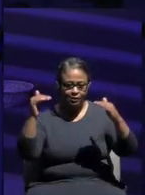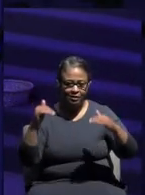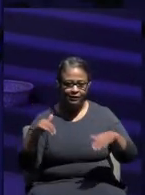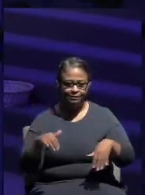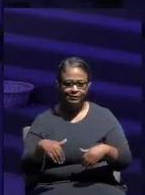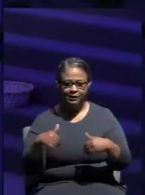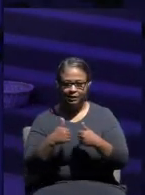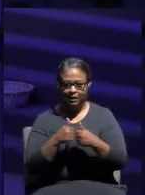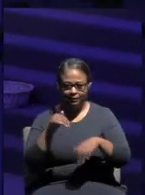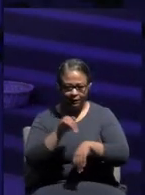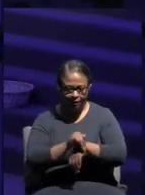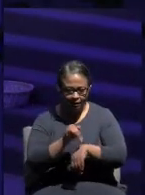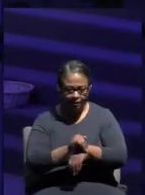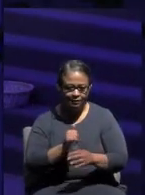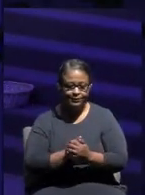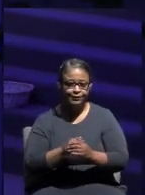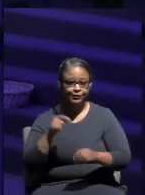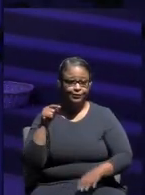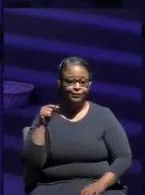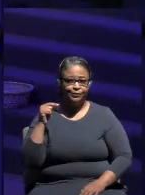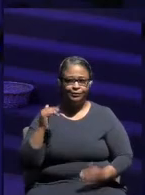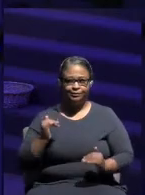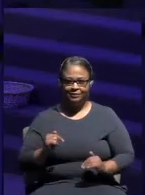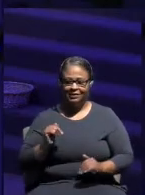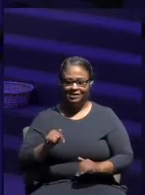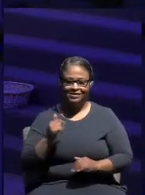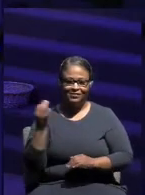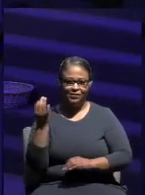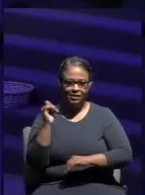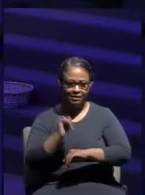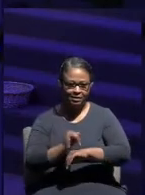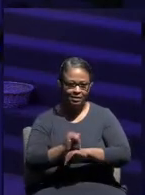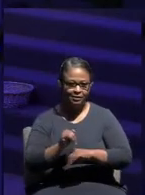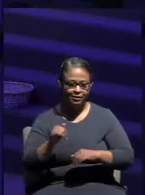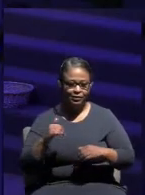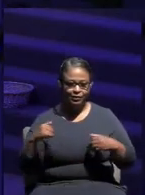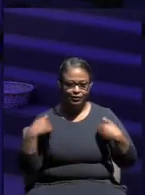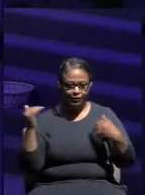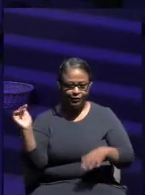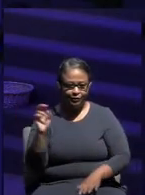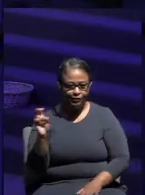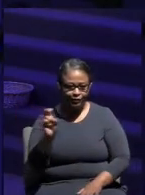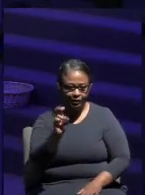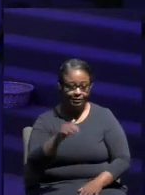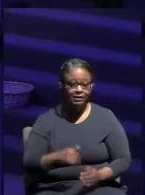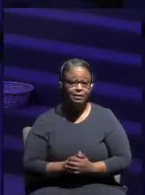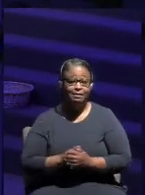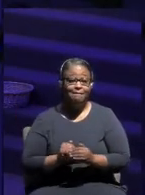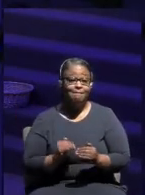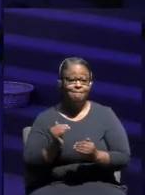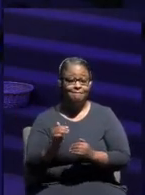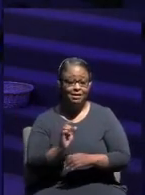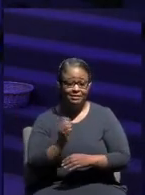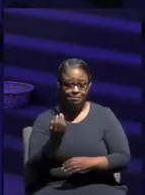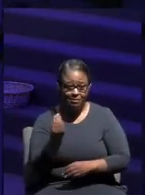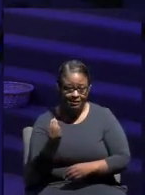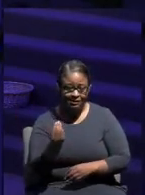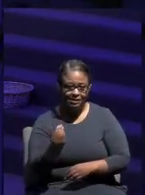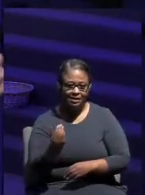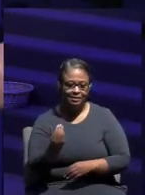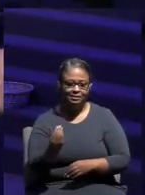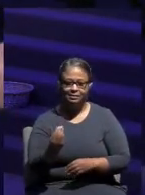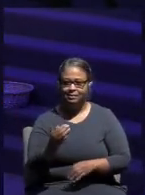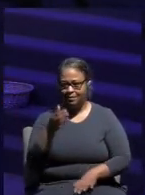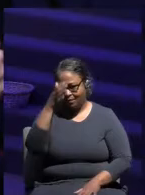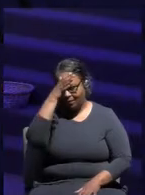foyer. This Saturday, there's a youth trip, a kids zone parents trip. Next Sunday is men's ministry night right here, Brother Jim. It's a